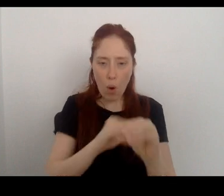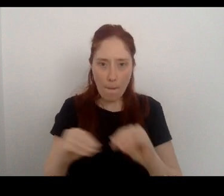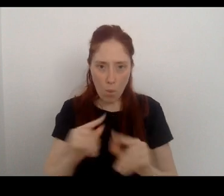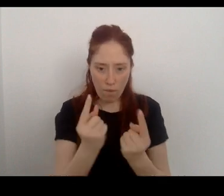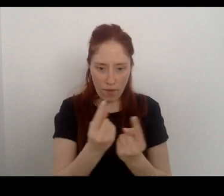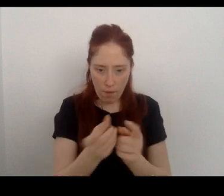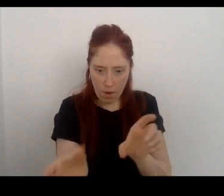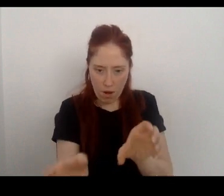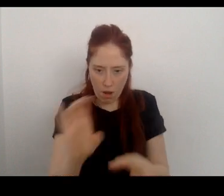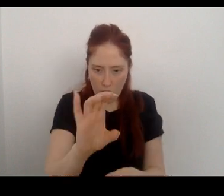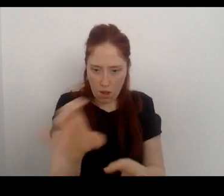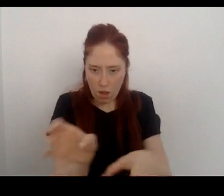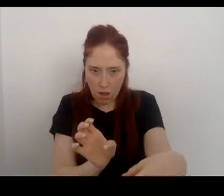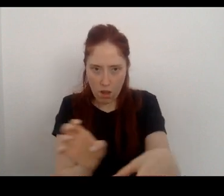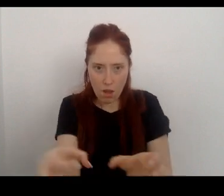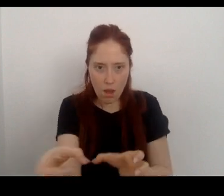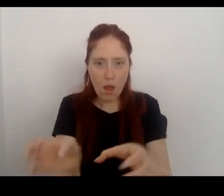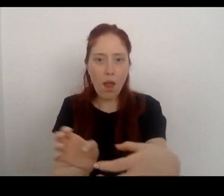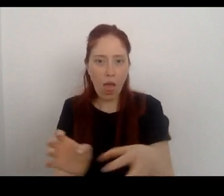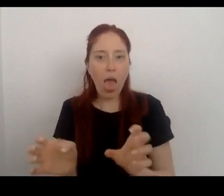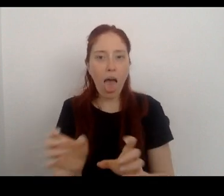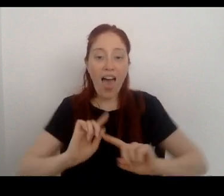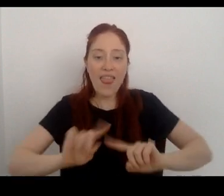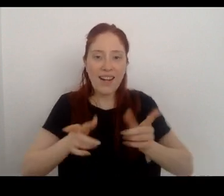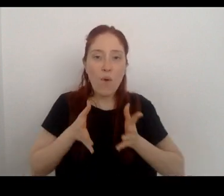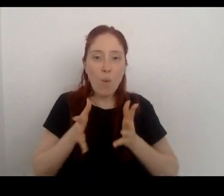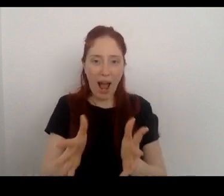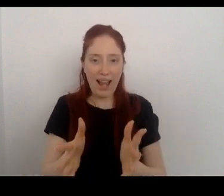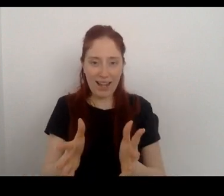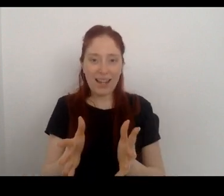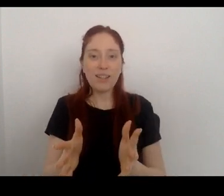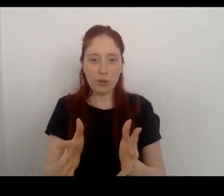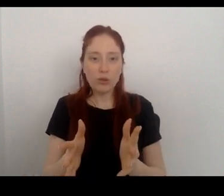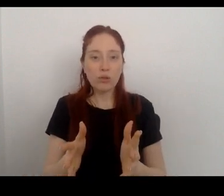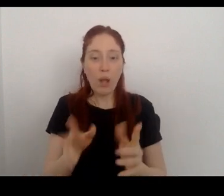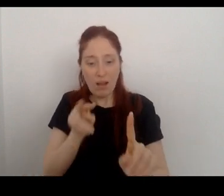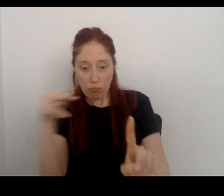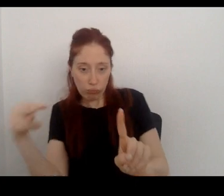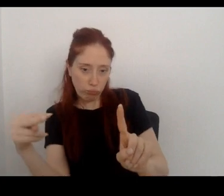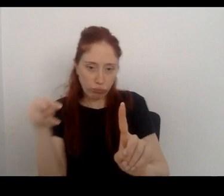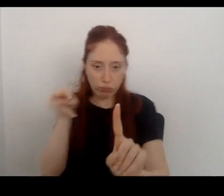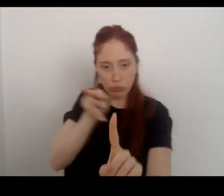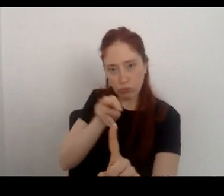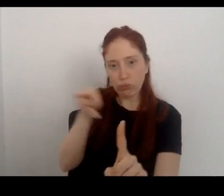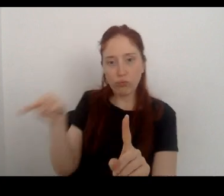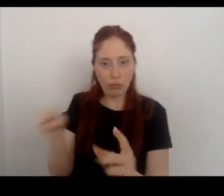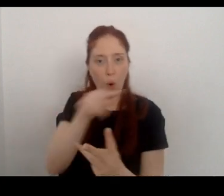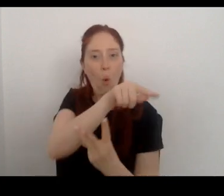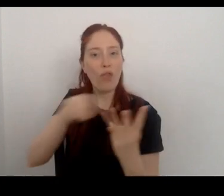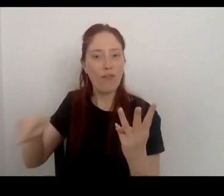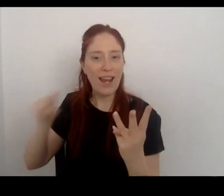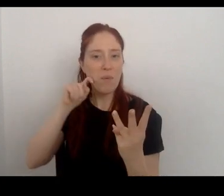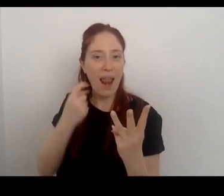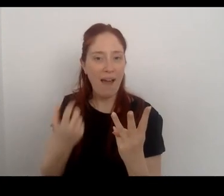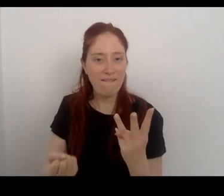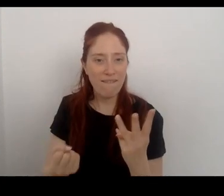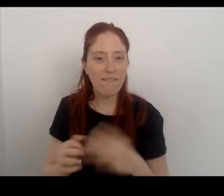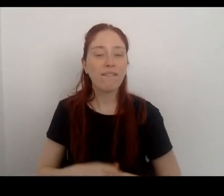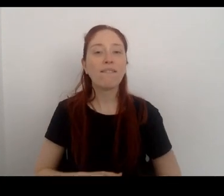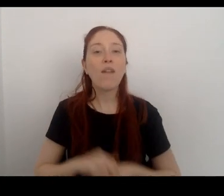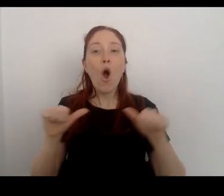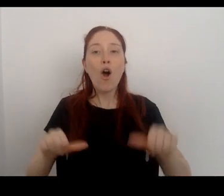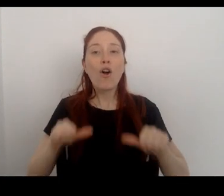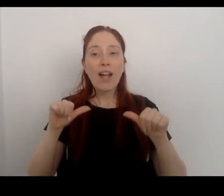we've got in front of us. Okay. Yeah, so exploring some different perspectives. We might get started and we'll give you a timer so you can join